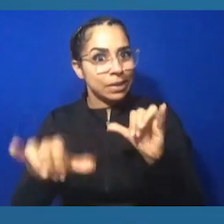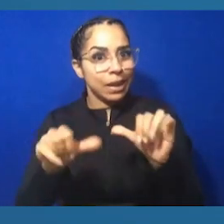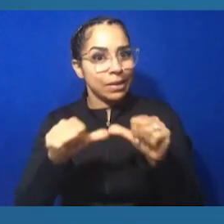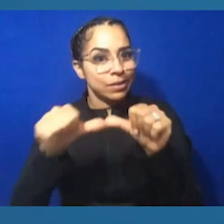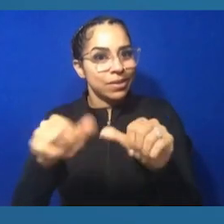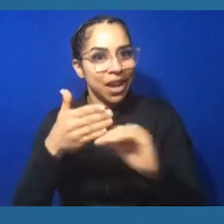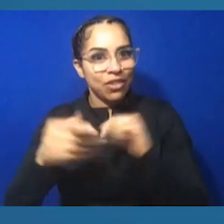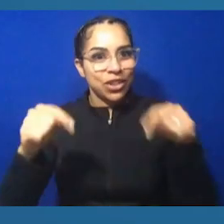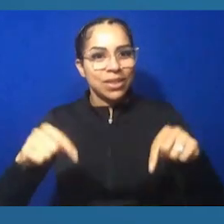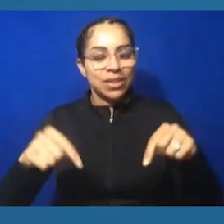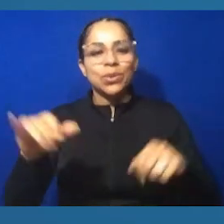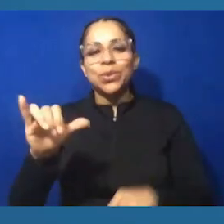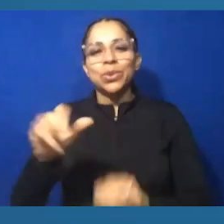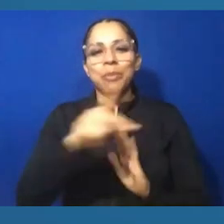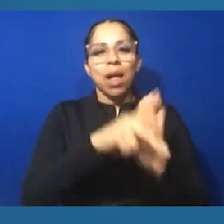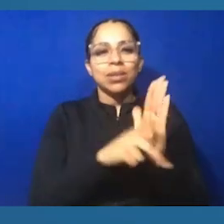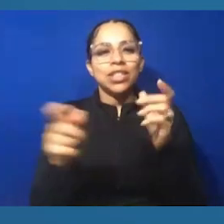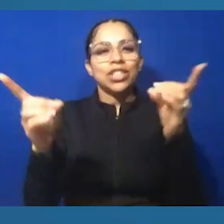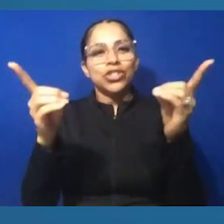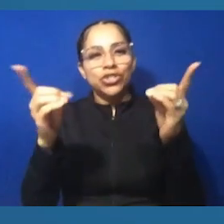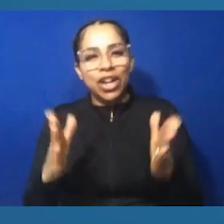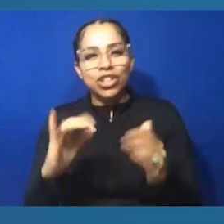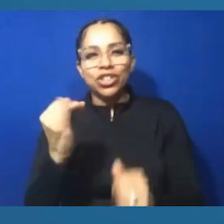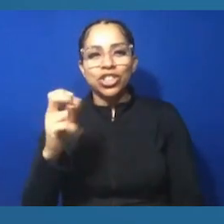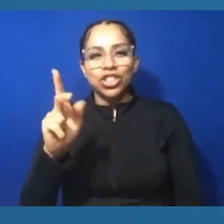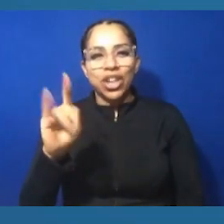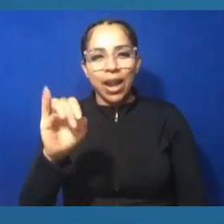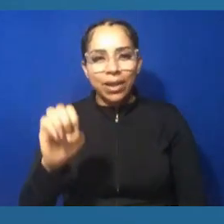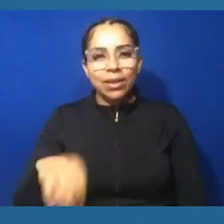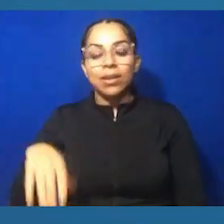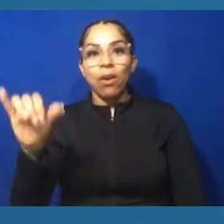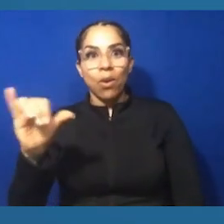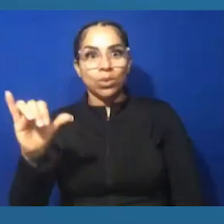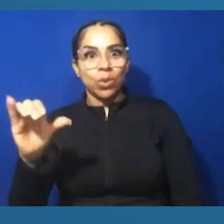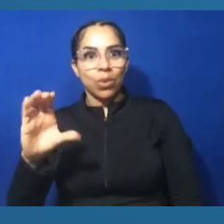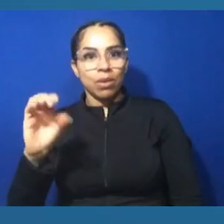Jackie Bray, and the commissioners you heard spoken of as well.